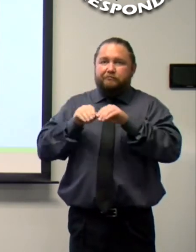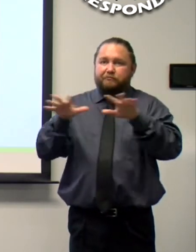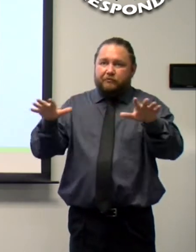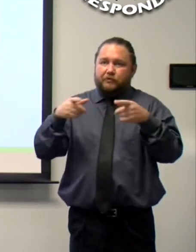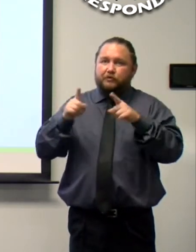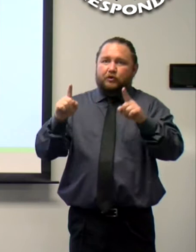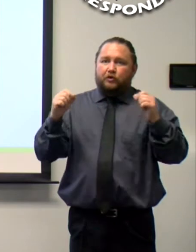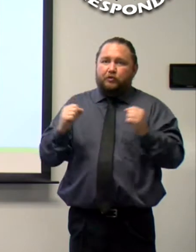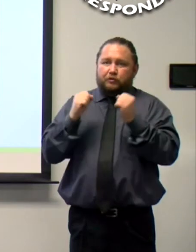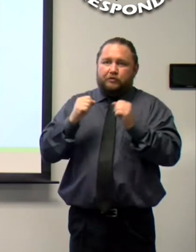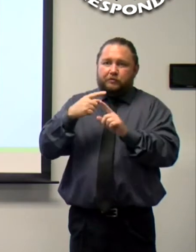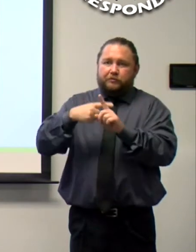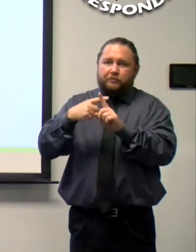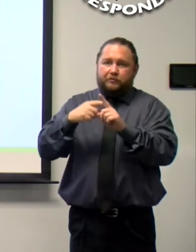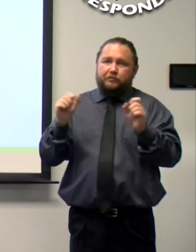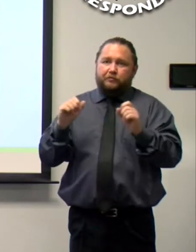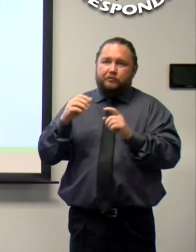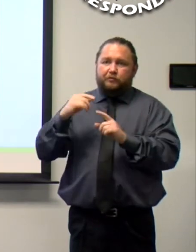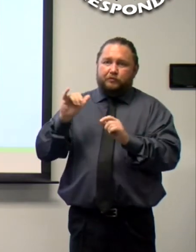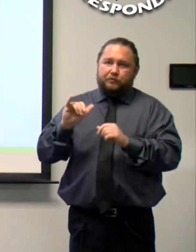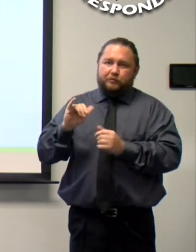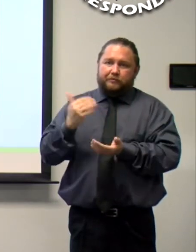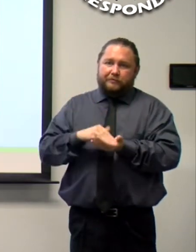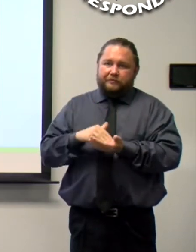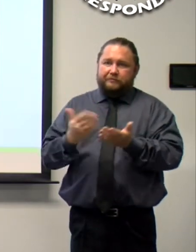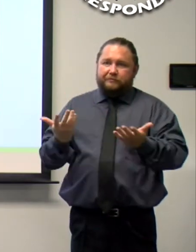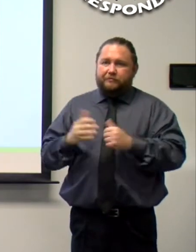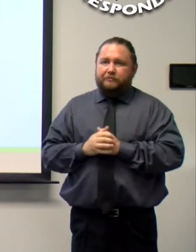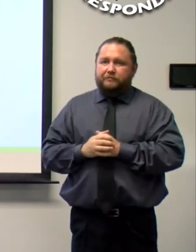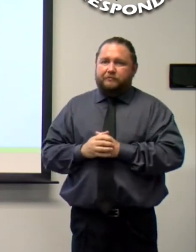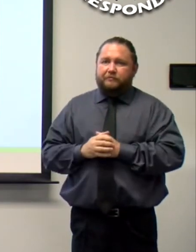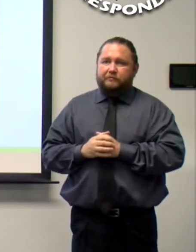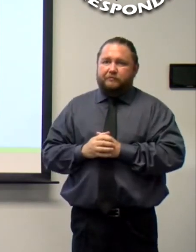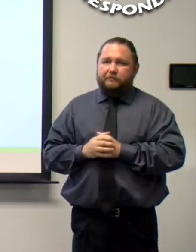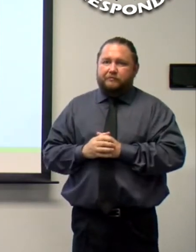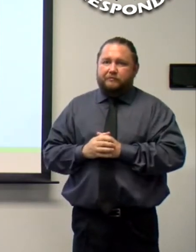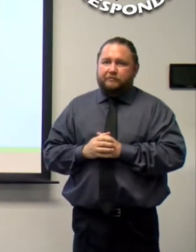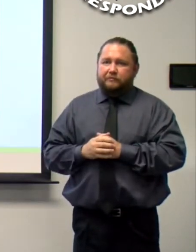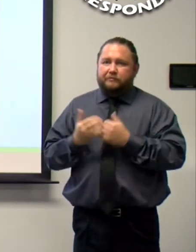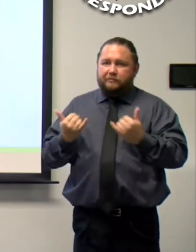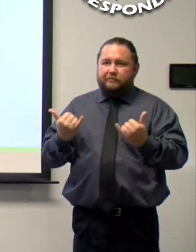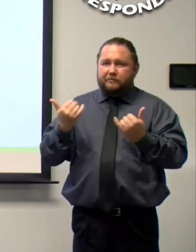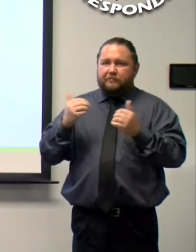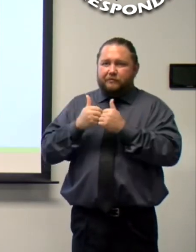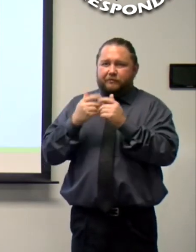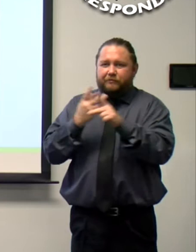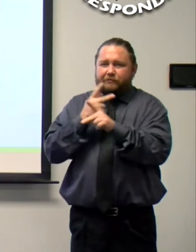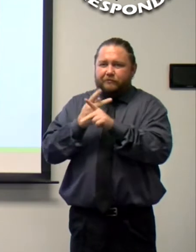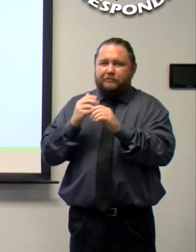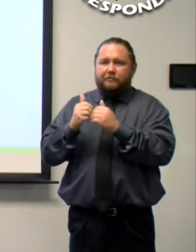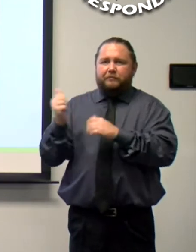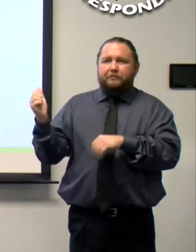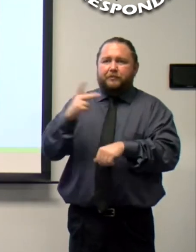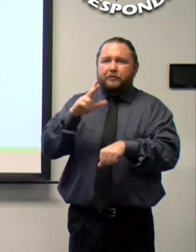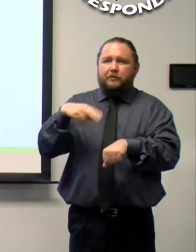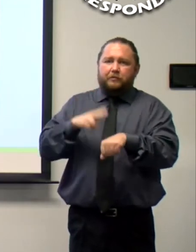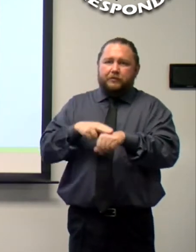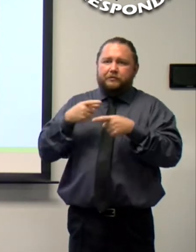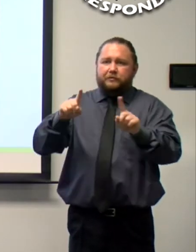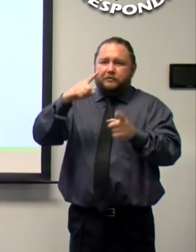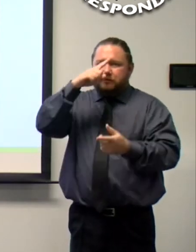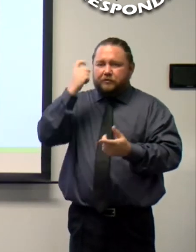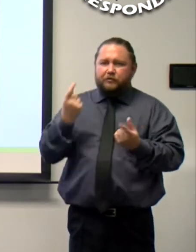how we're going to return to something like normal, or the new normal as some people call it, because